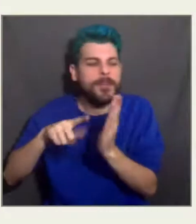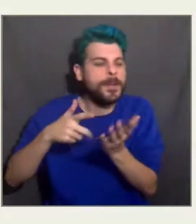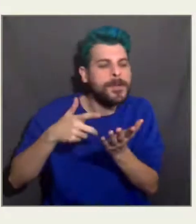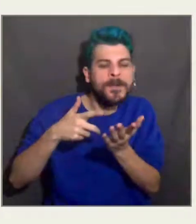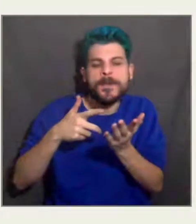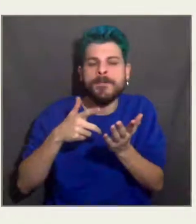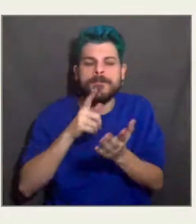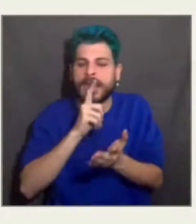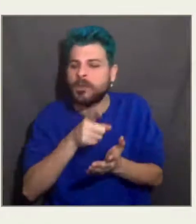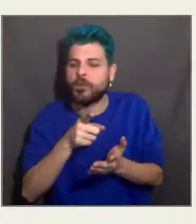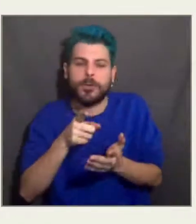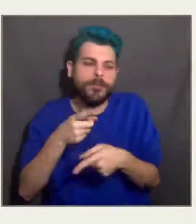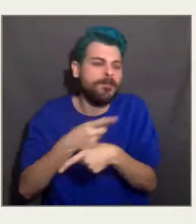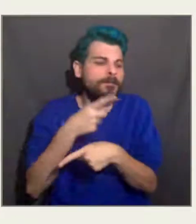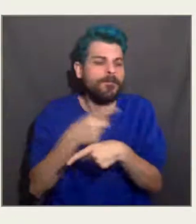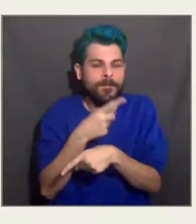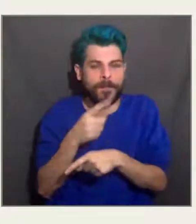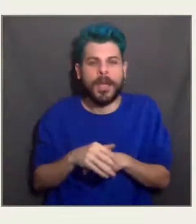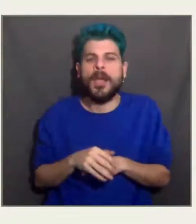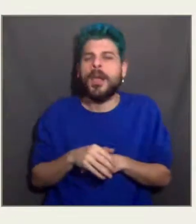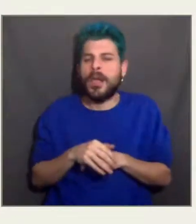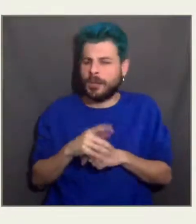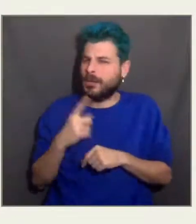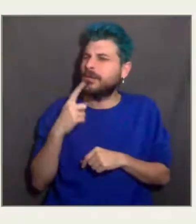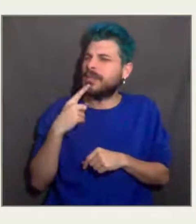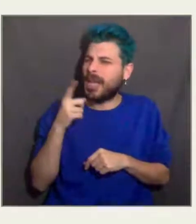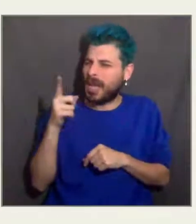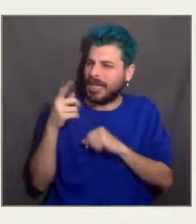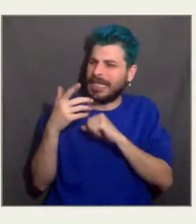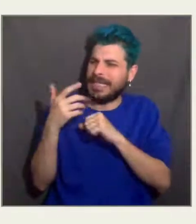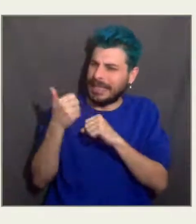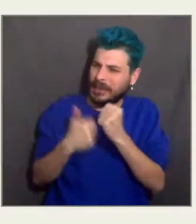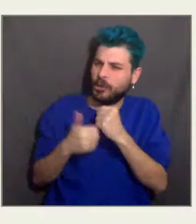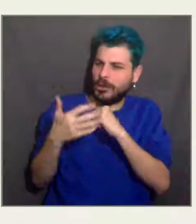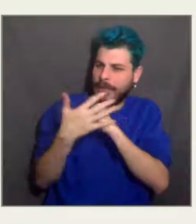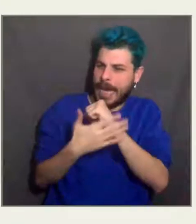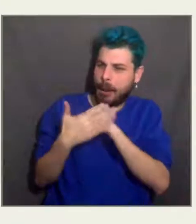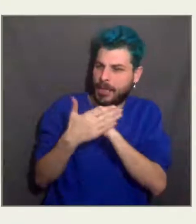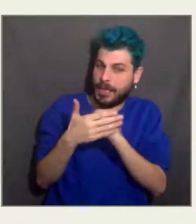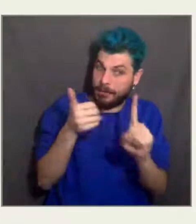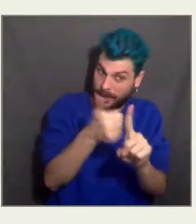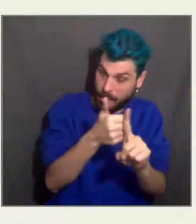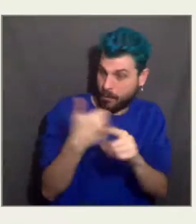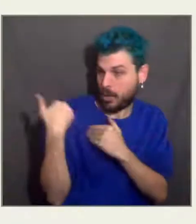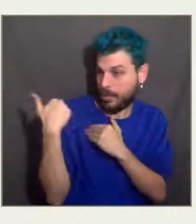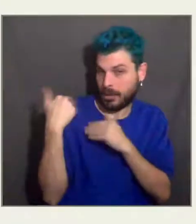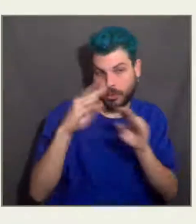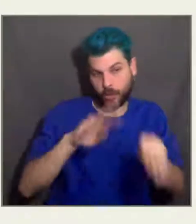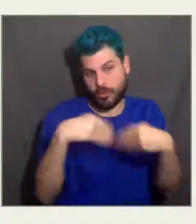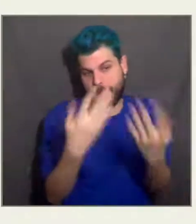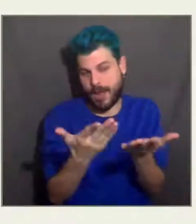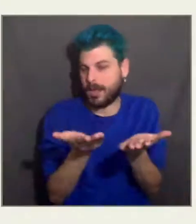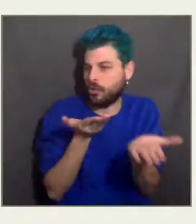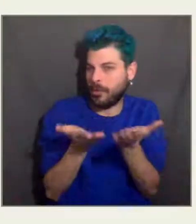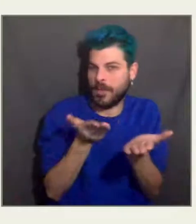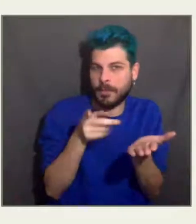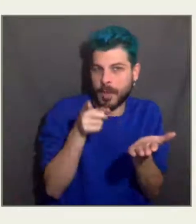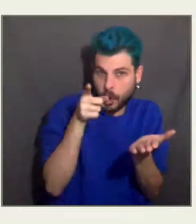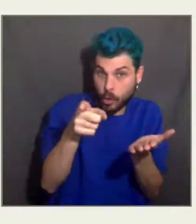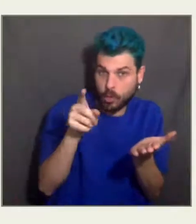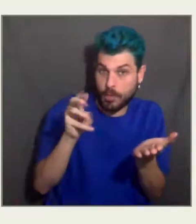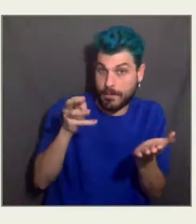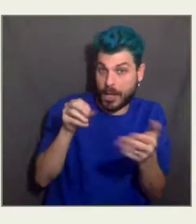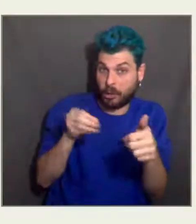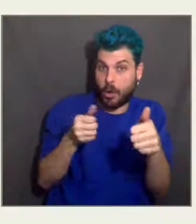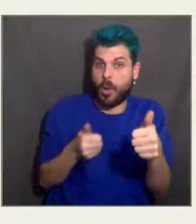process, so the counties are responsible for providing the services. That's and you right. are the oversight Yep. and